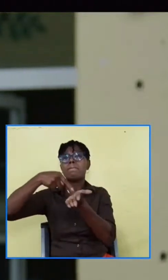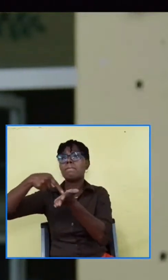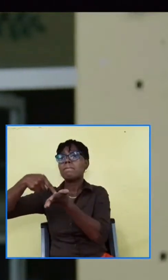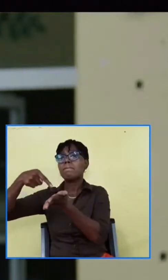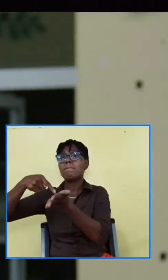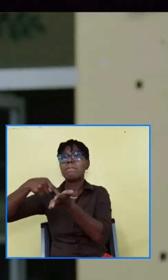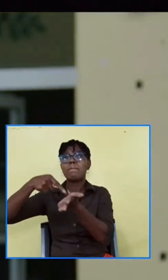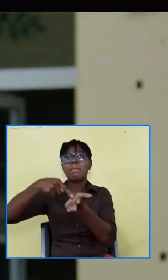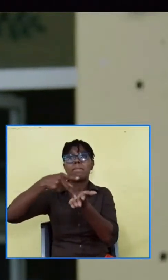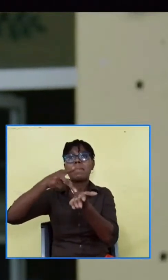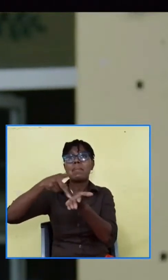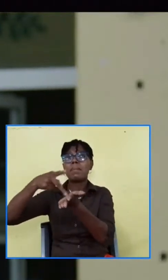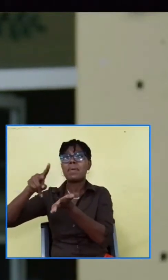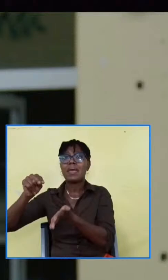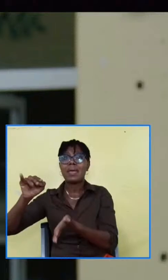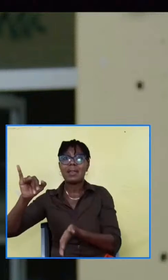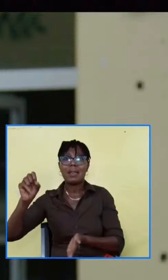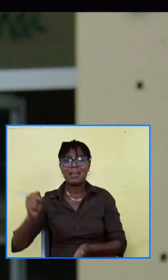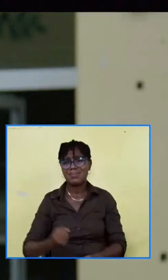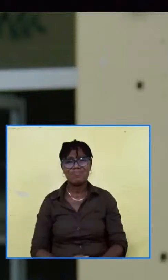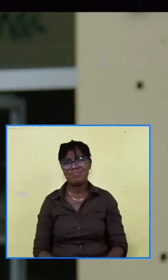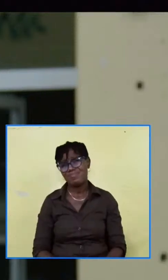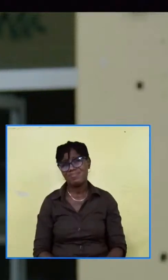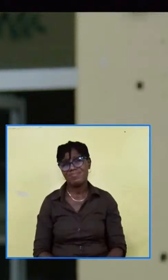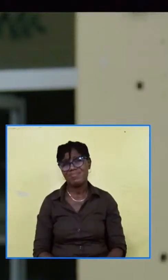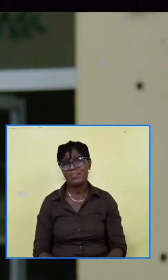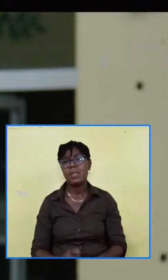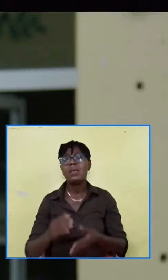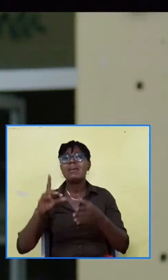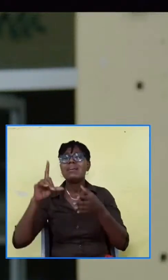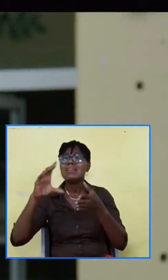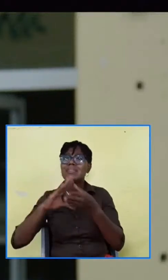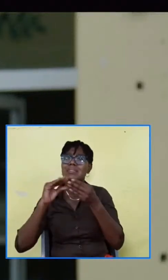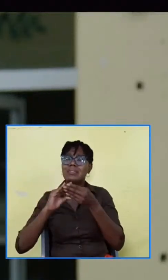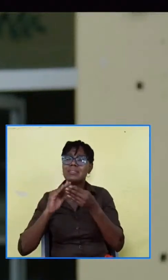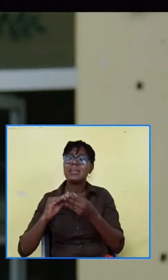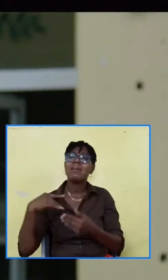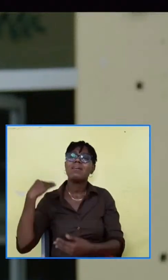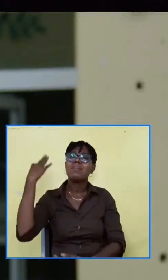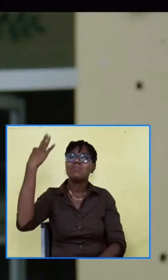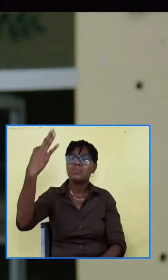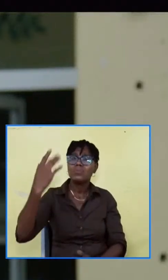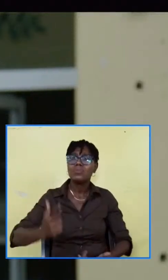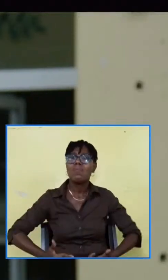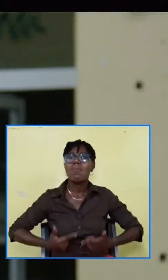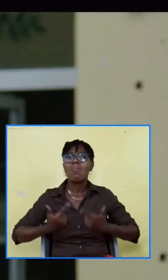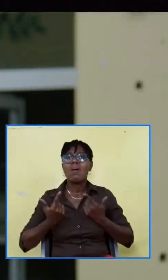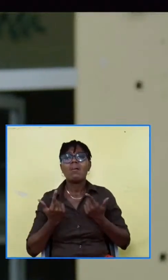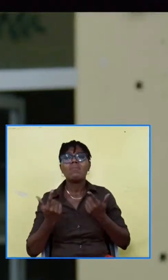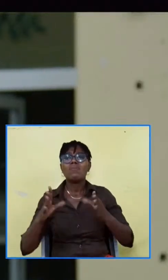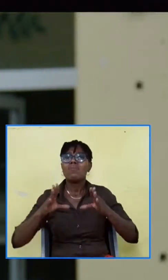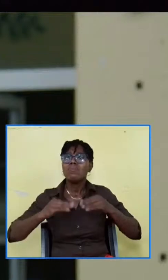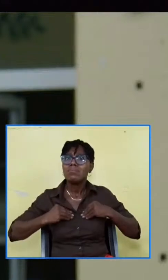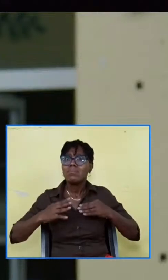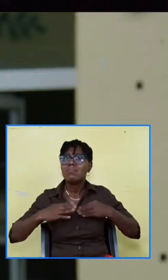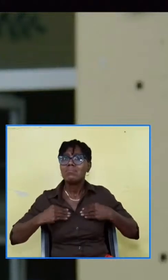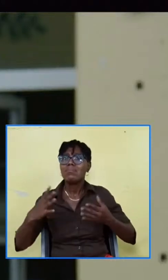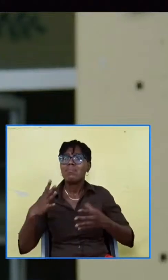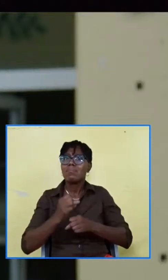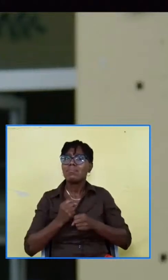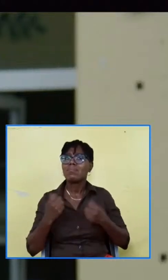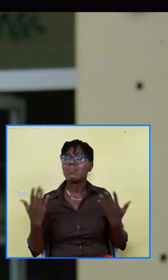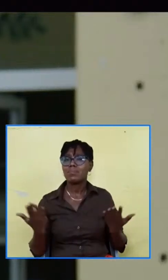contributions at a later stage in life. And we in the department, you have not been